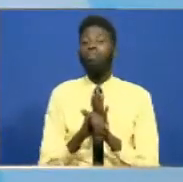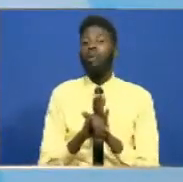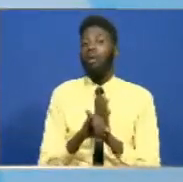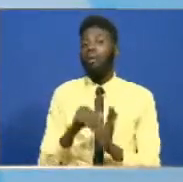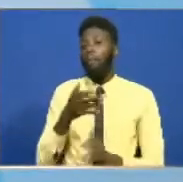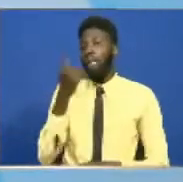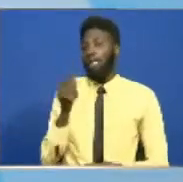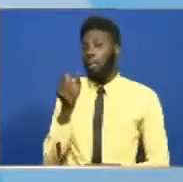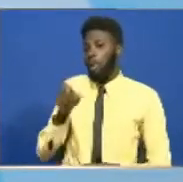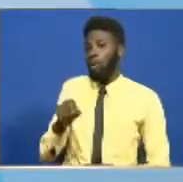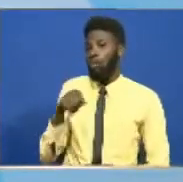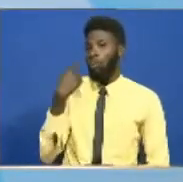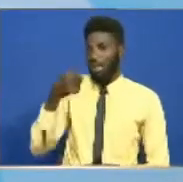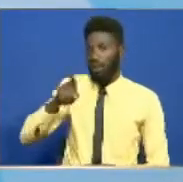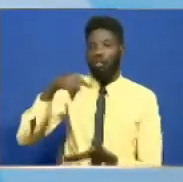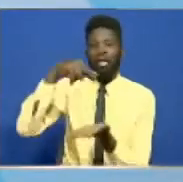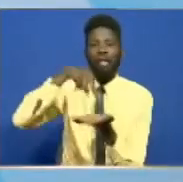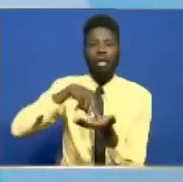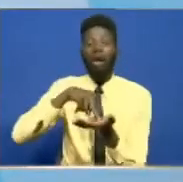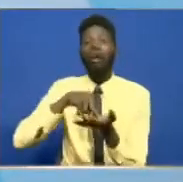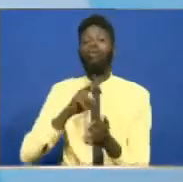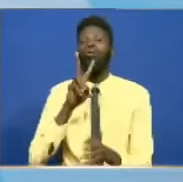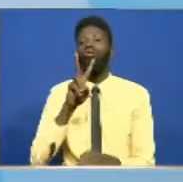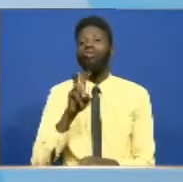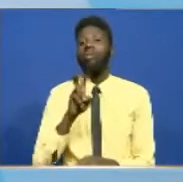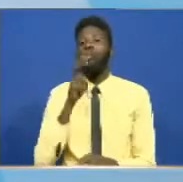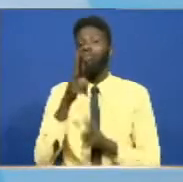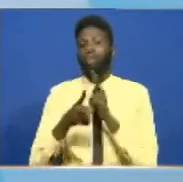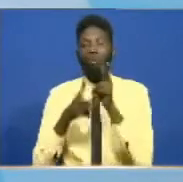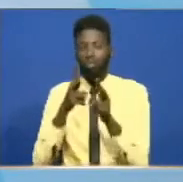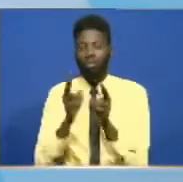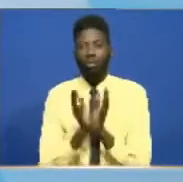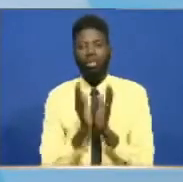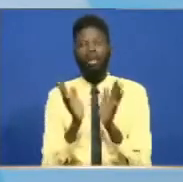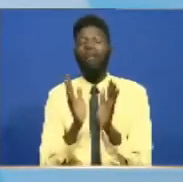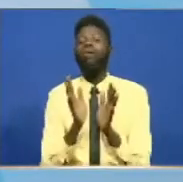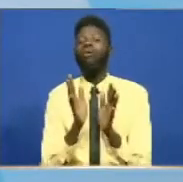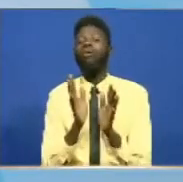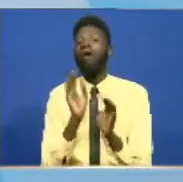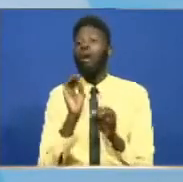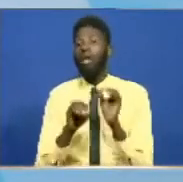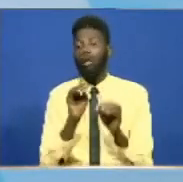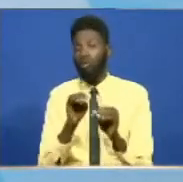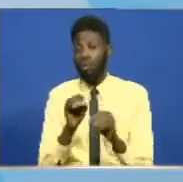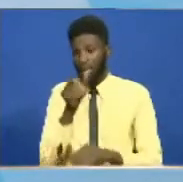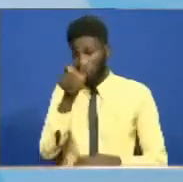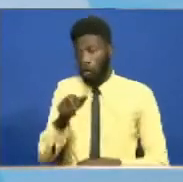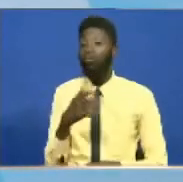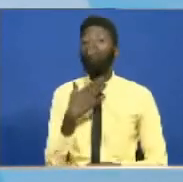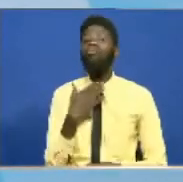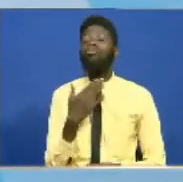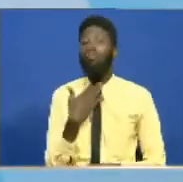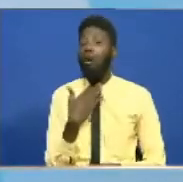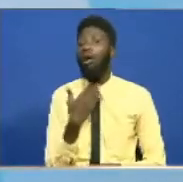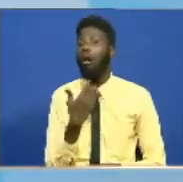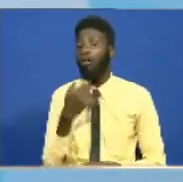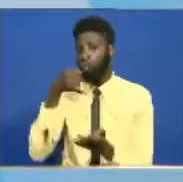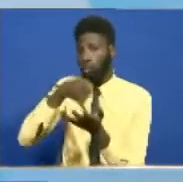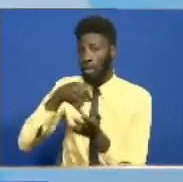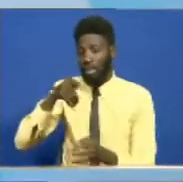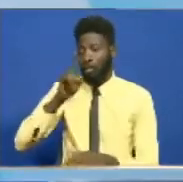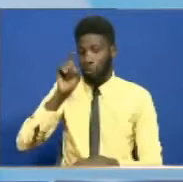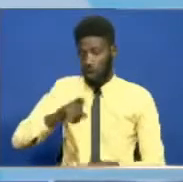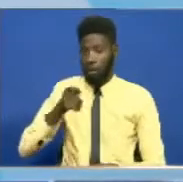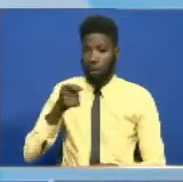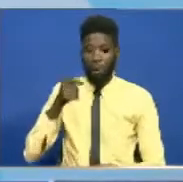for the 2022 general election, with interested candidates required to pay a non-refundable application fee